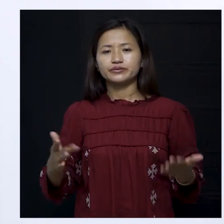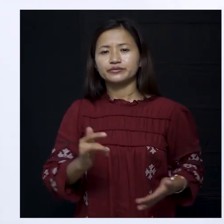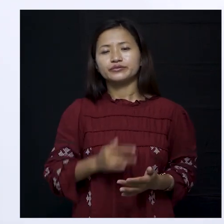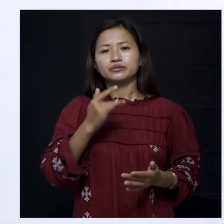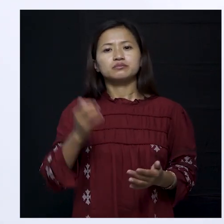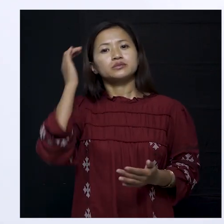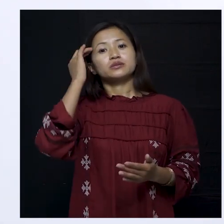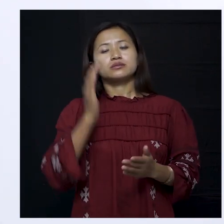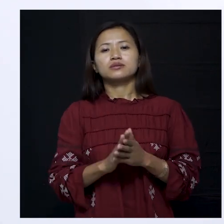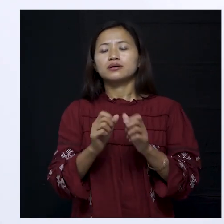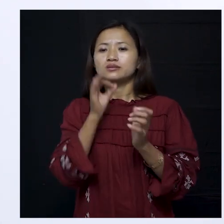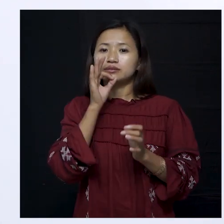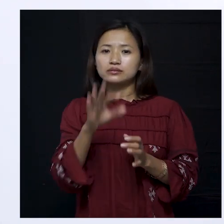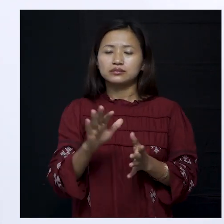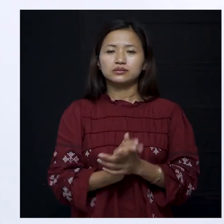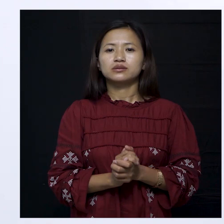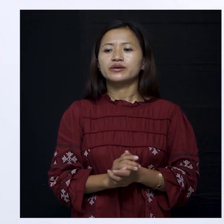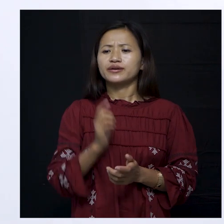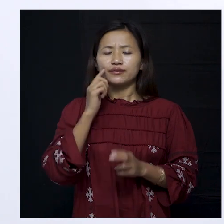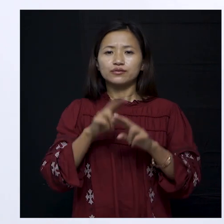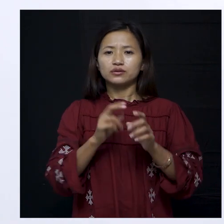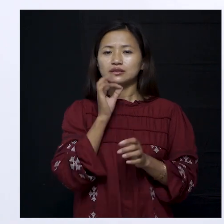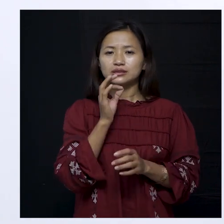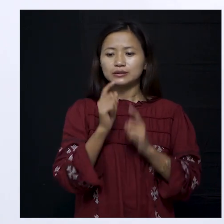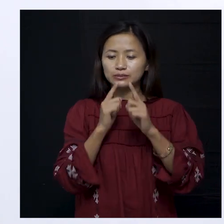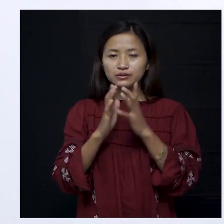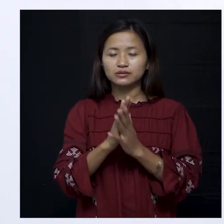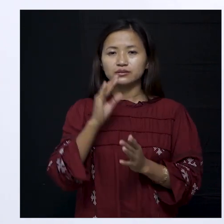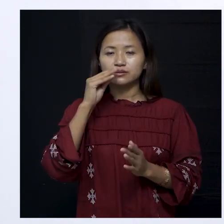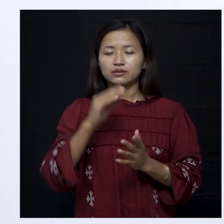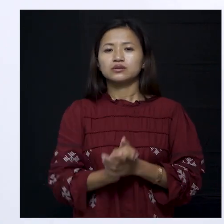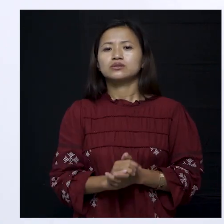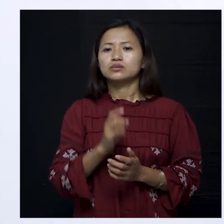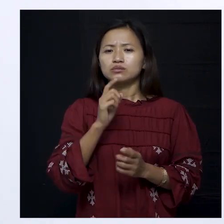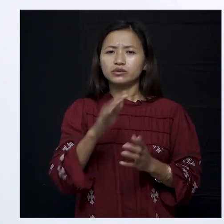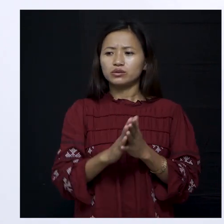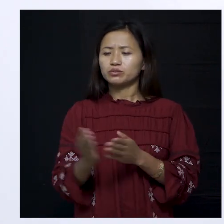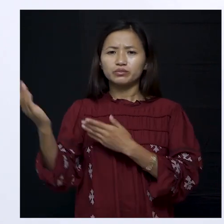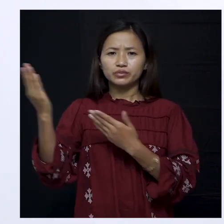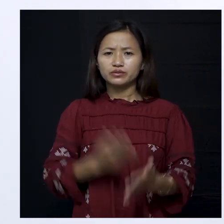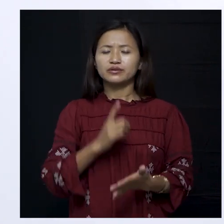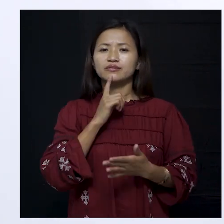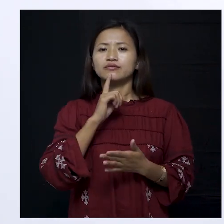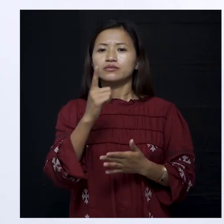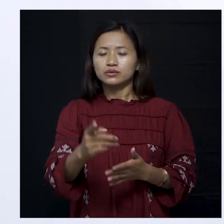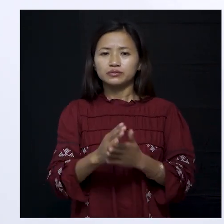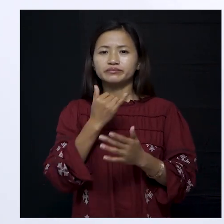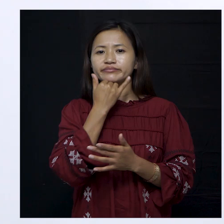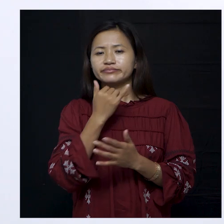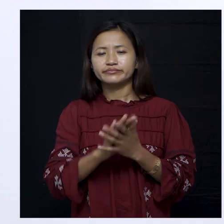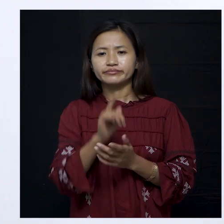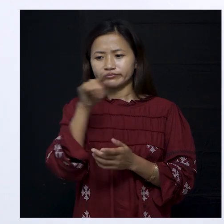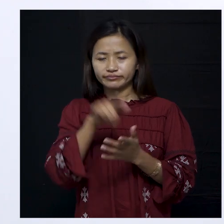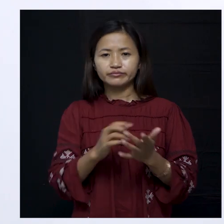without knowing the actual truth. If you are speaking on a topic and then you are bringing the wrong information to your listeners, that